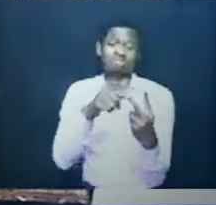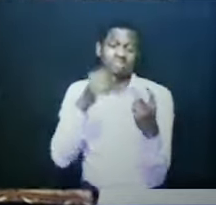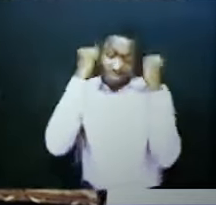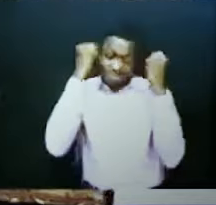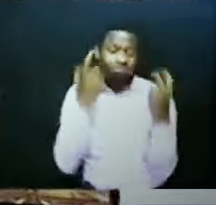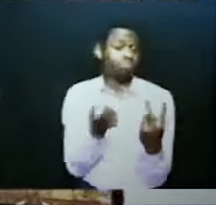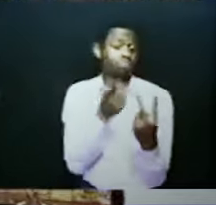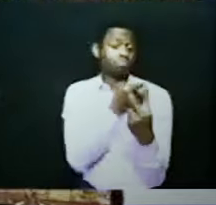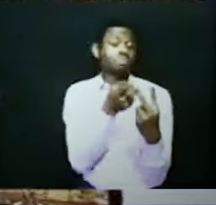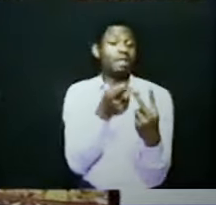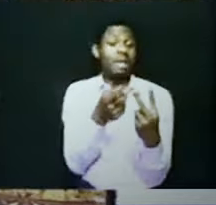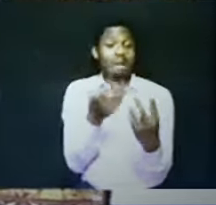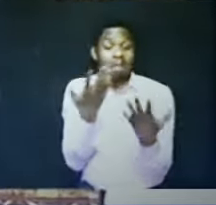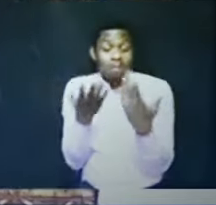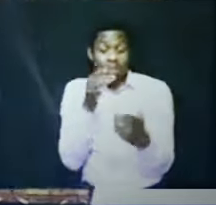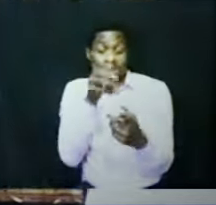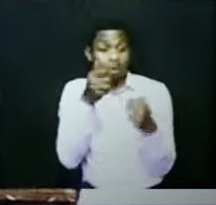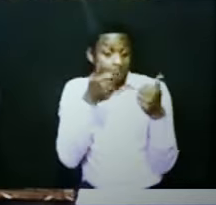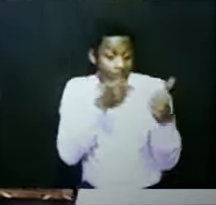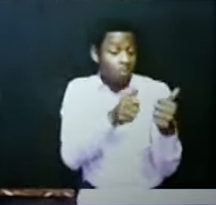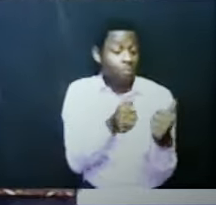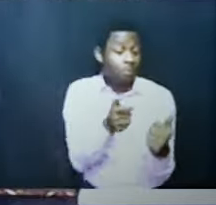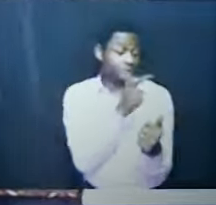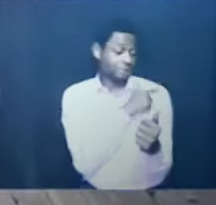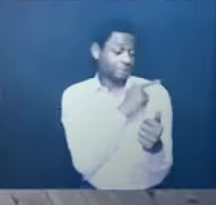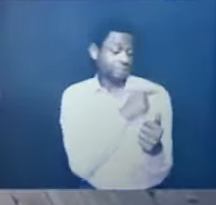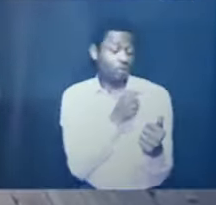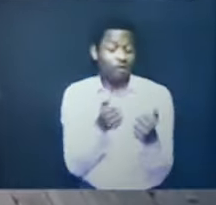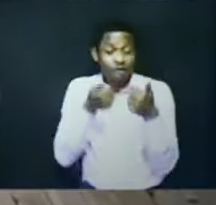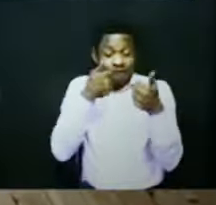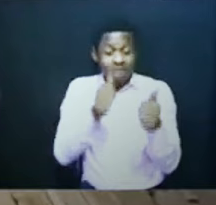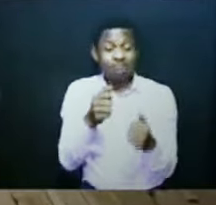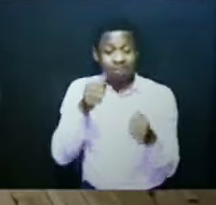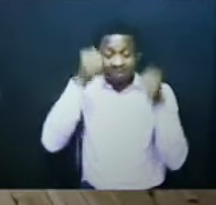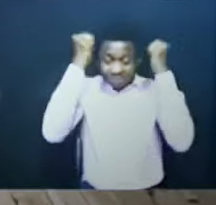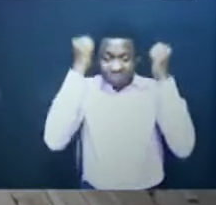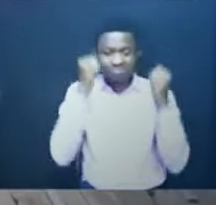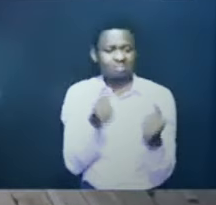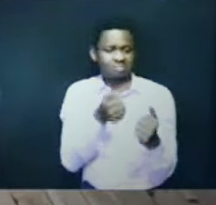Either to follow diligence or to follow laziness.